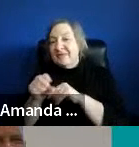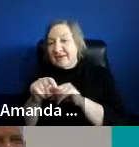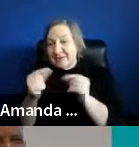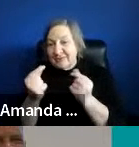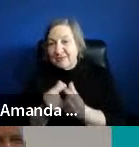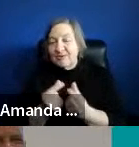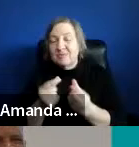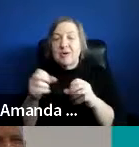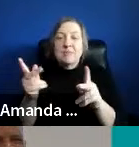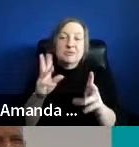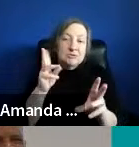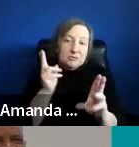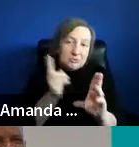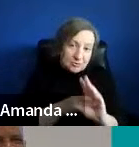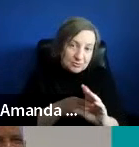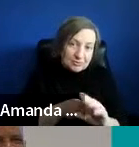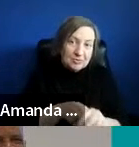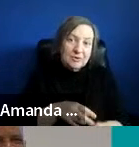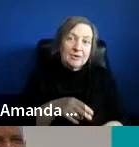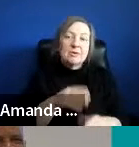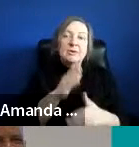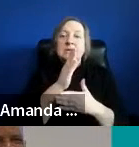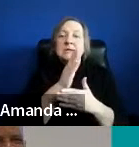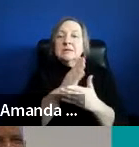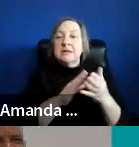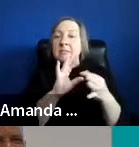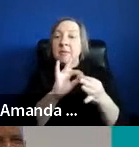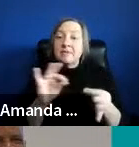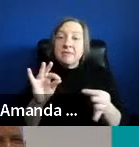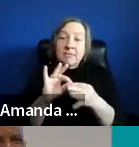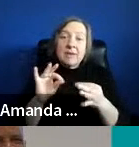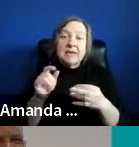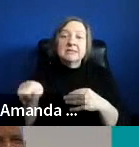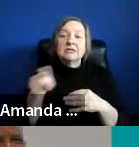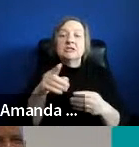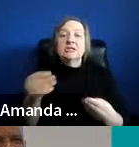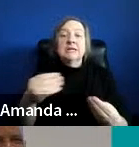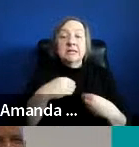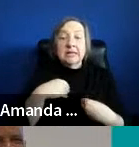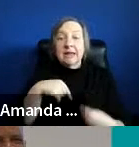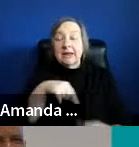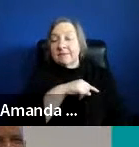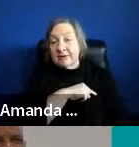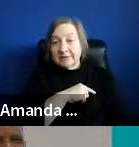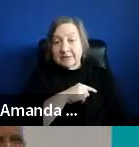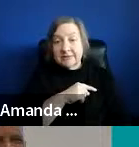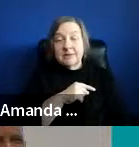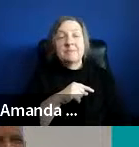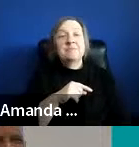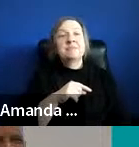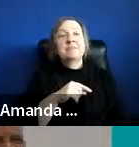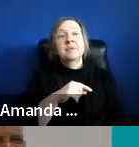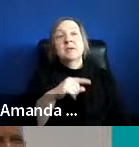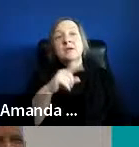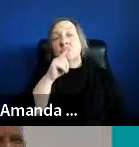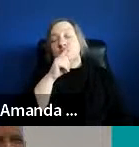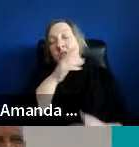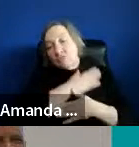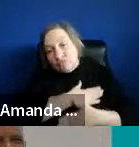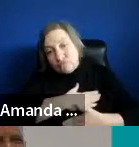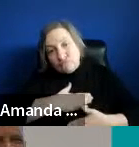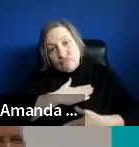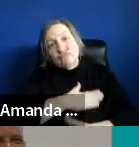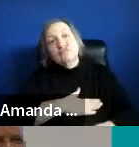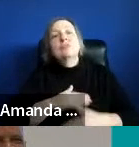opportunity to attend. Some of the messages he gave us was that, really appreciating how